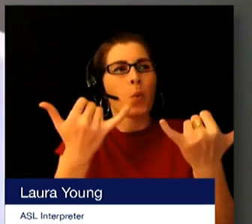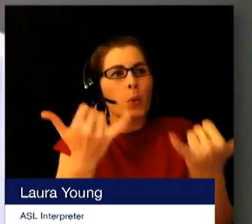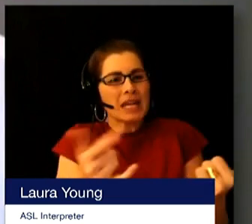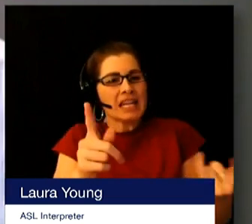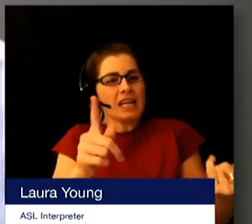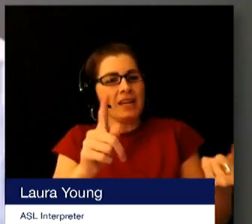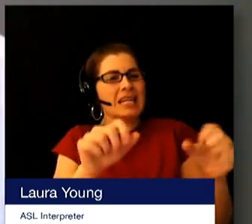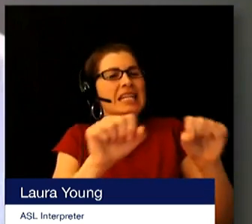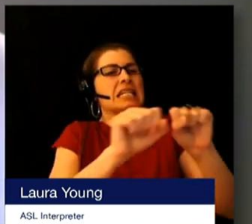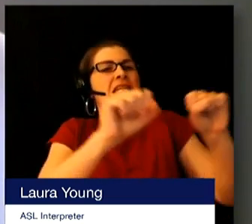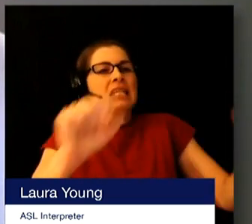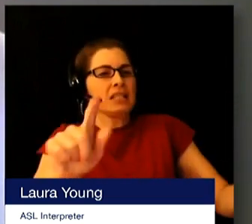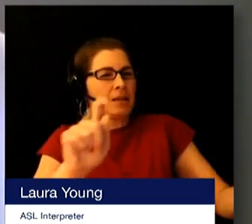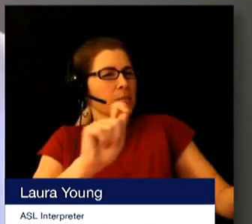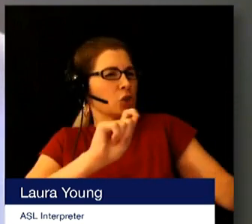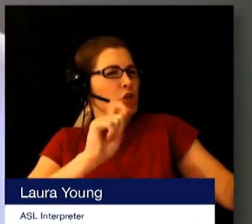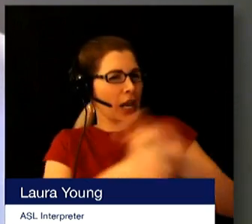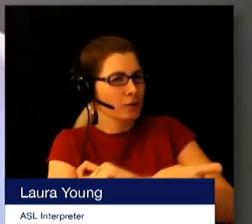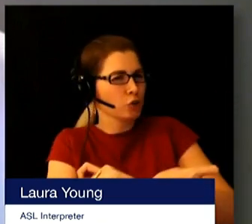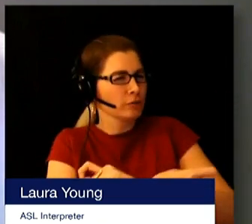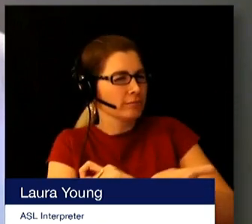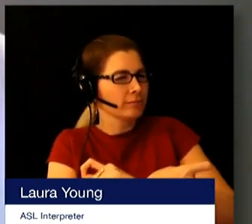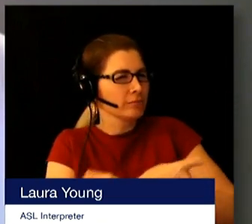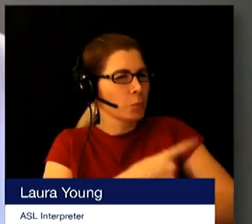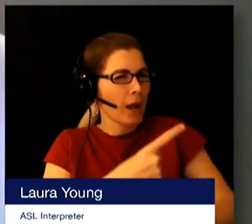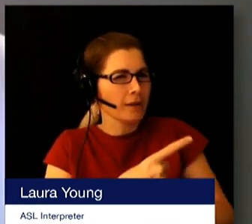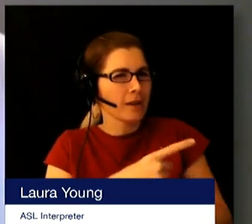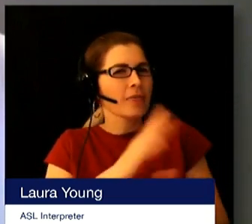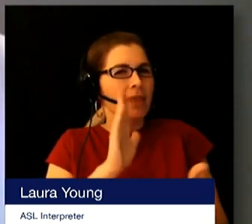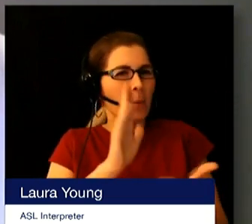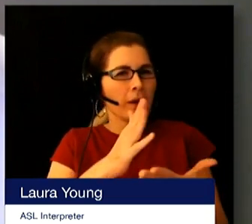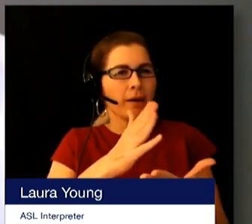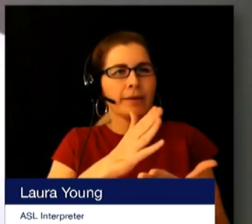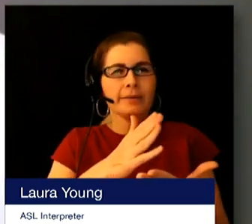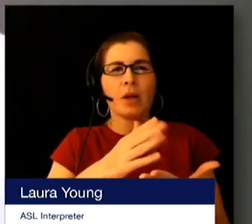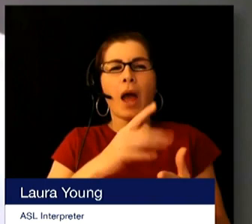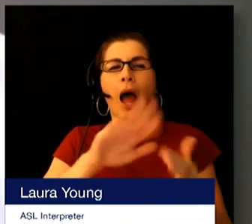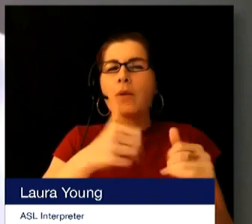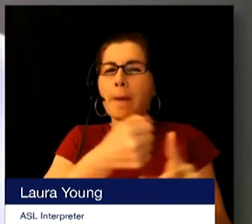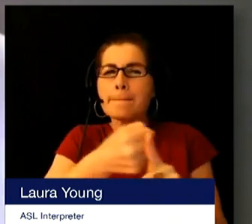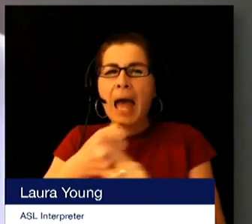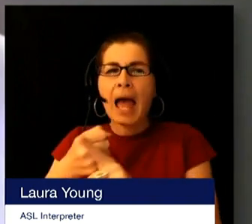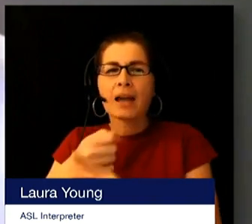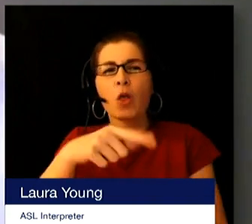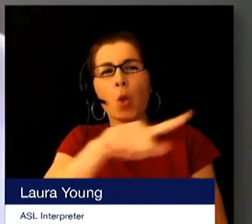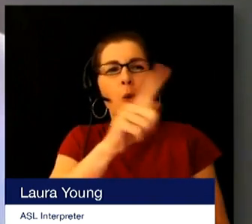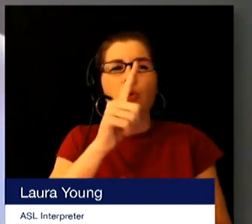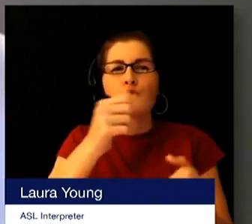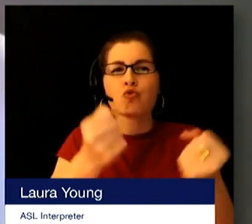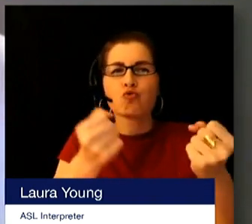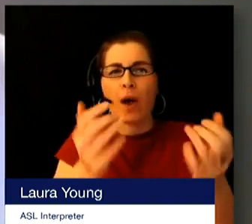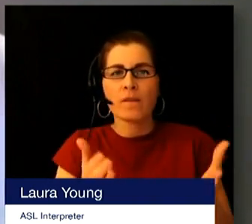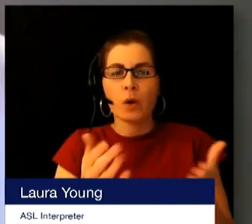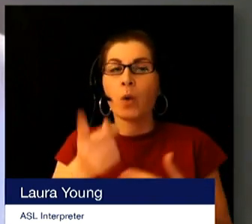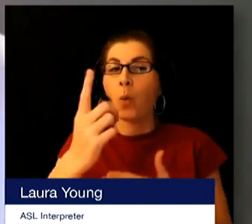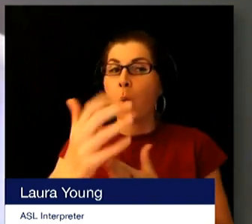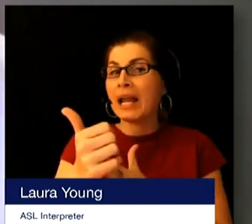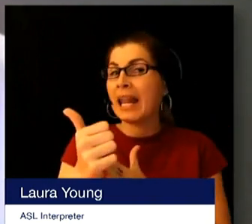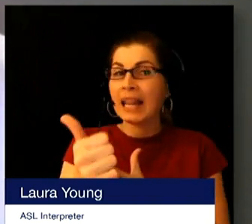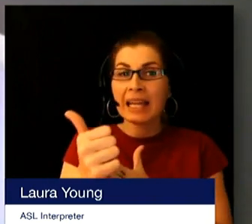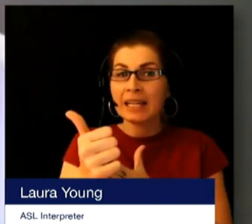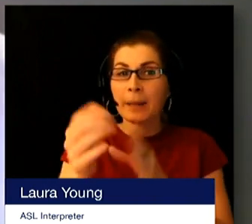impact that reform will have on the system actors who drive that reform. Someone who has been a leading figure in